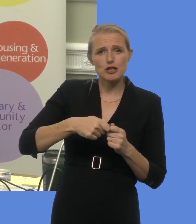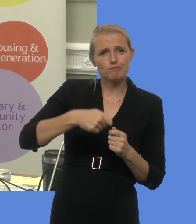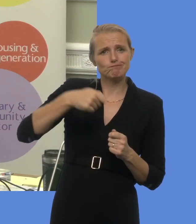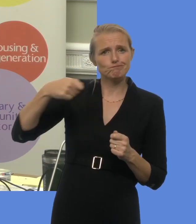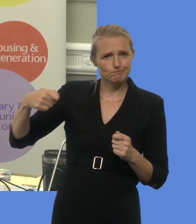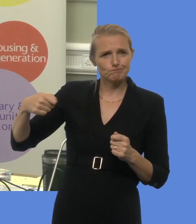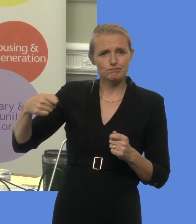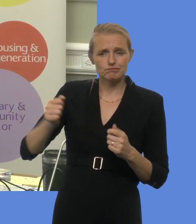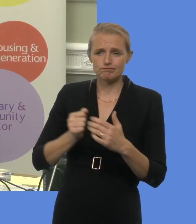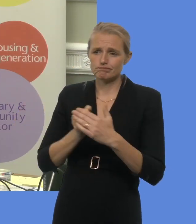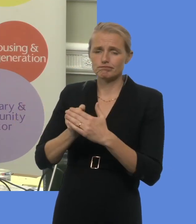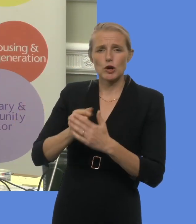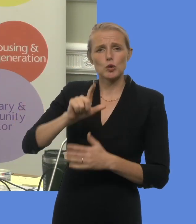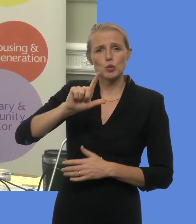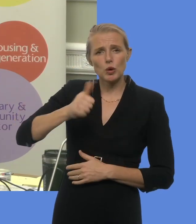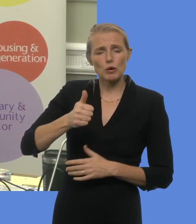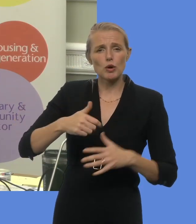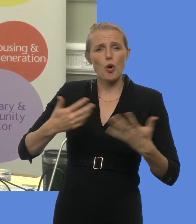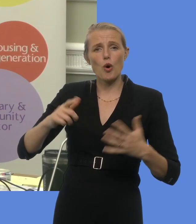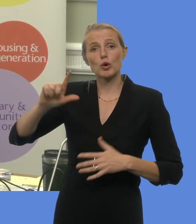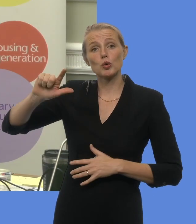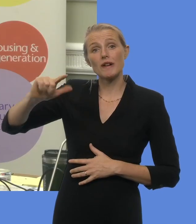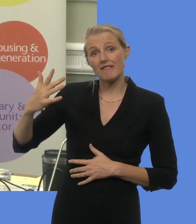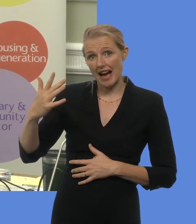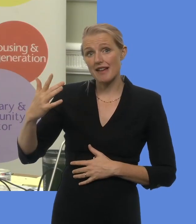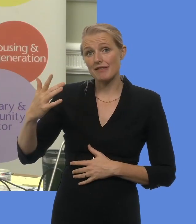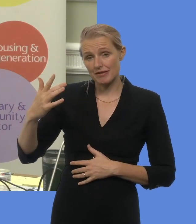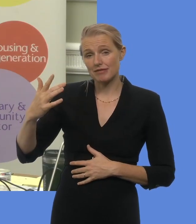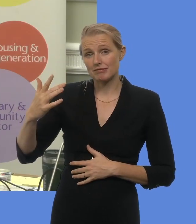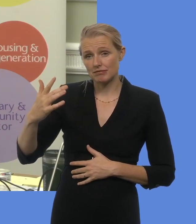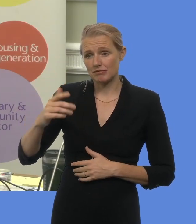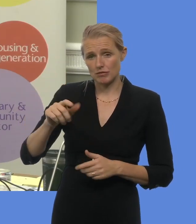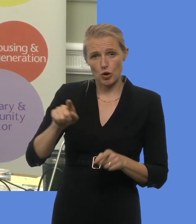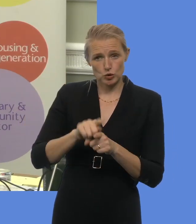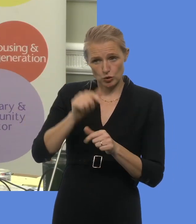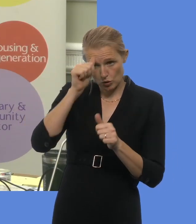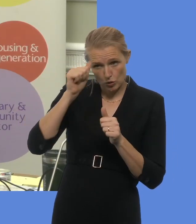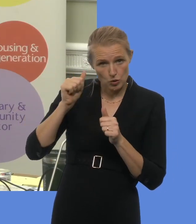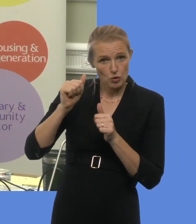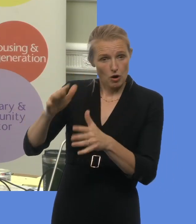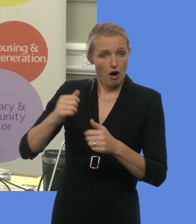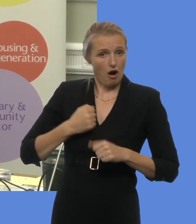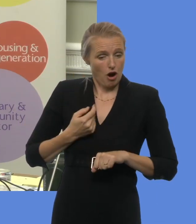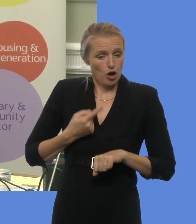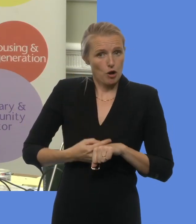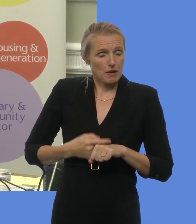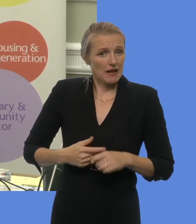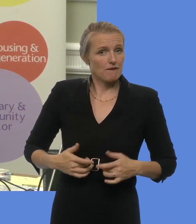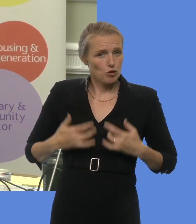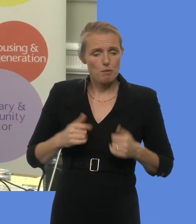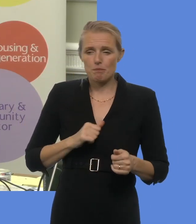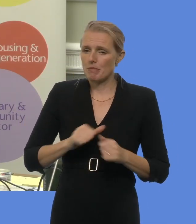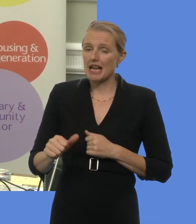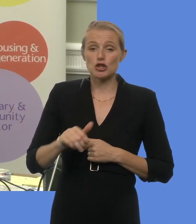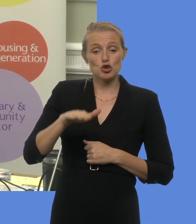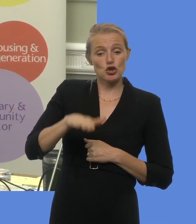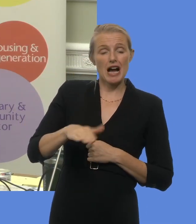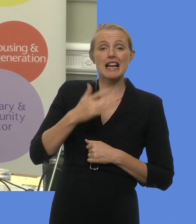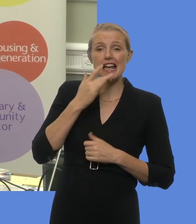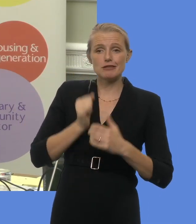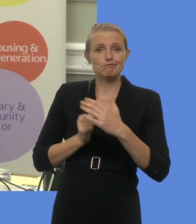their age to 21 or 25, and really to tell them that the committee's view would be to increase it to